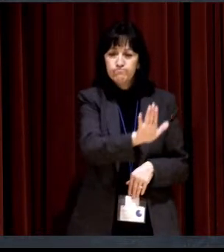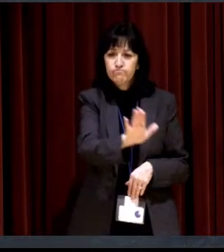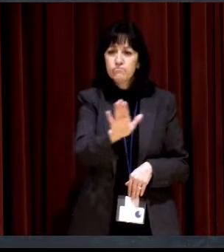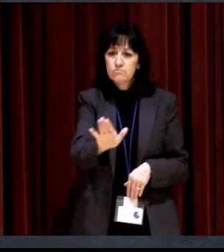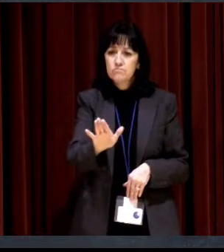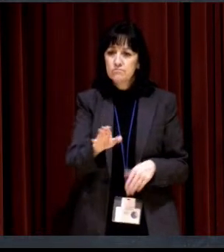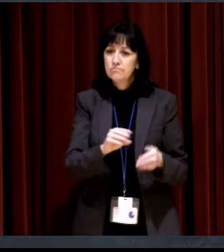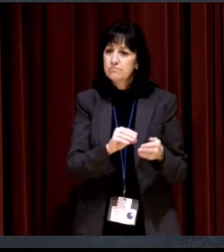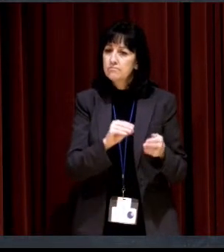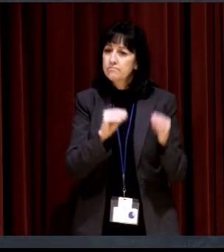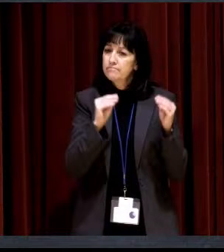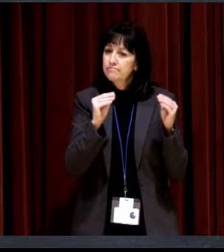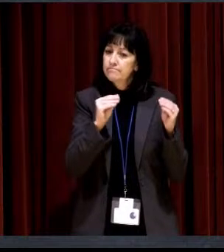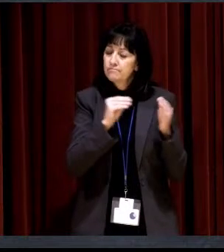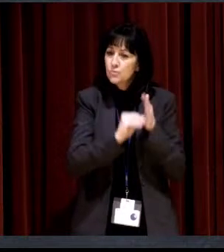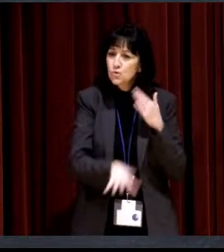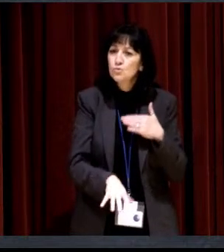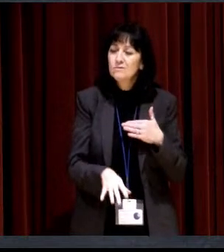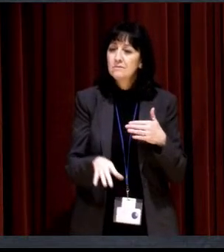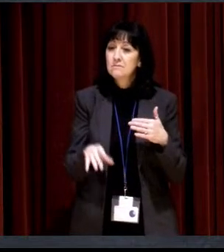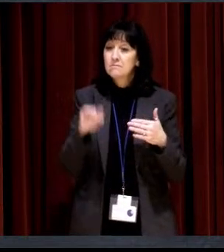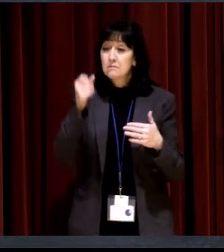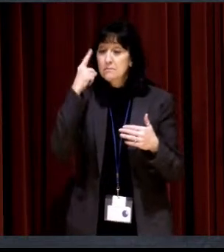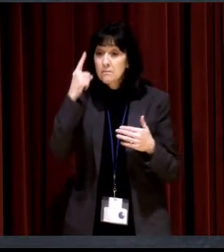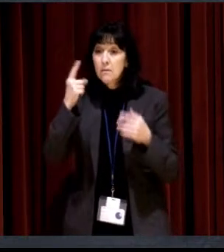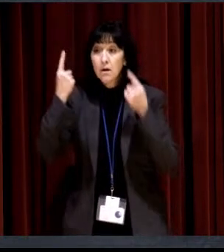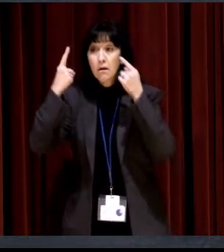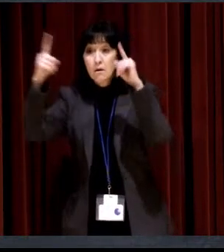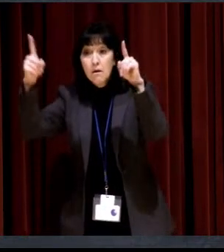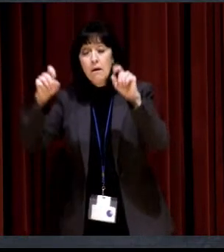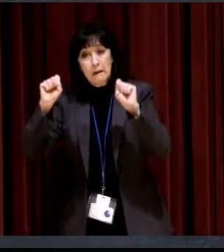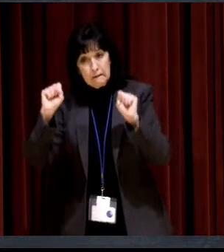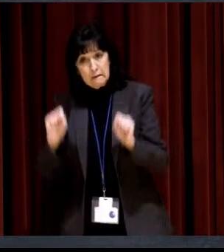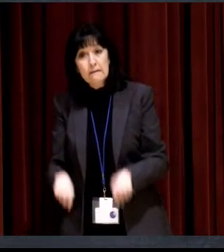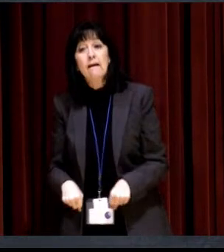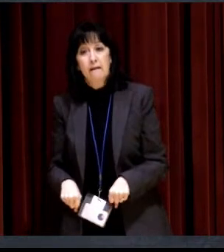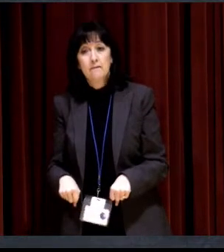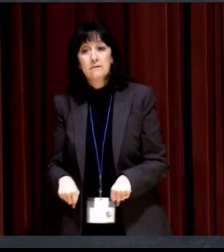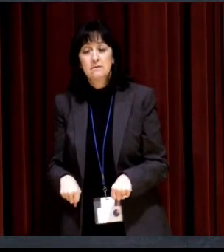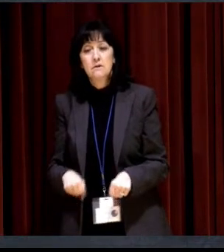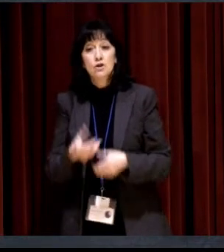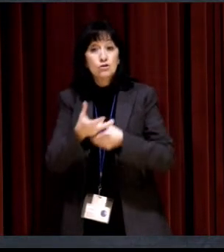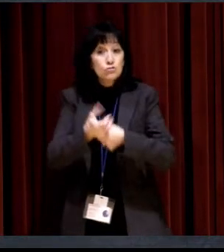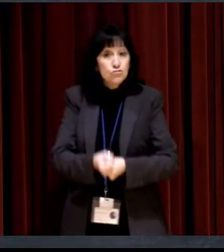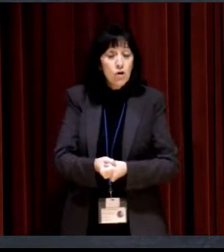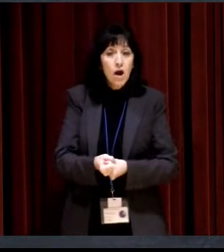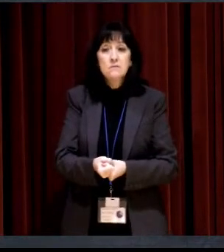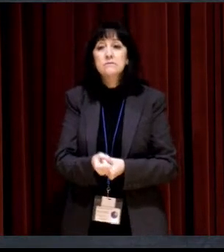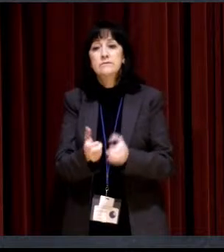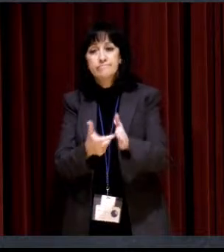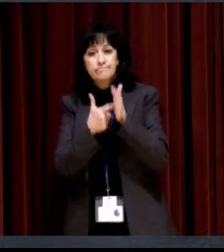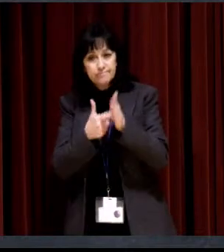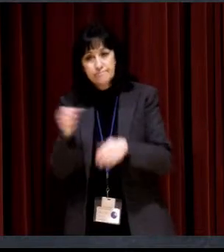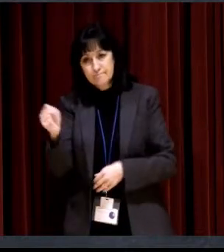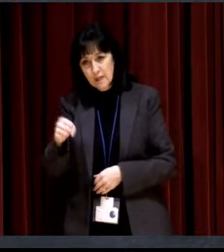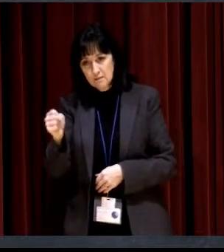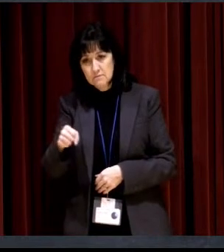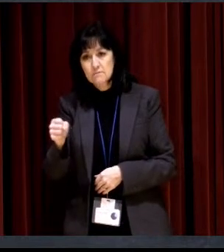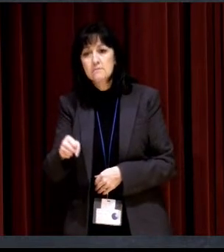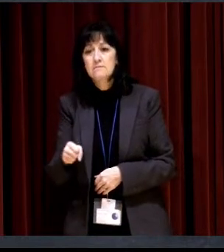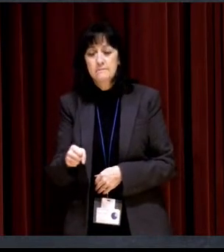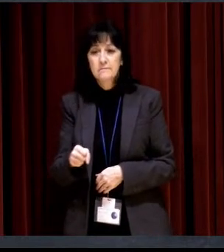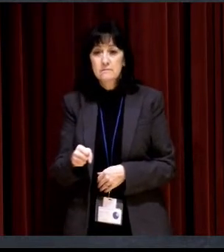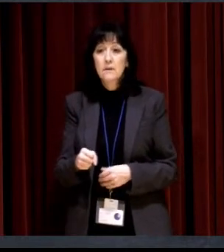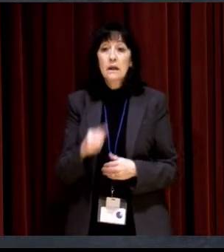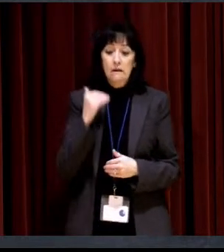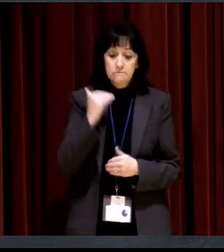be done, but it does take the kind of trust. It will take step by step. We don't have to jump in and do everything all at once. It's